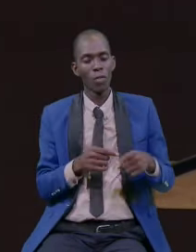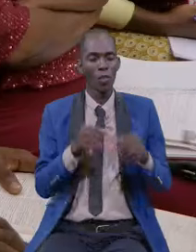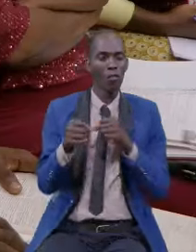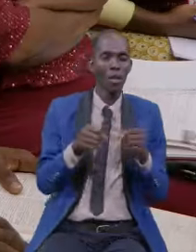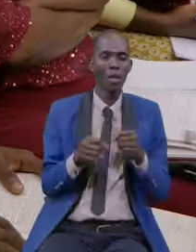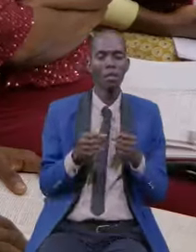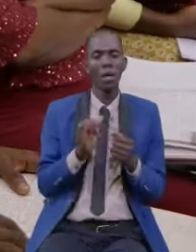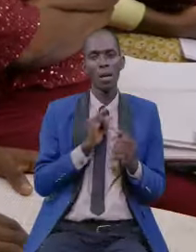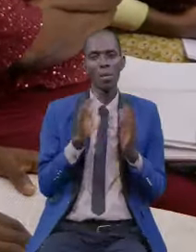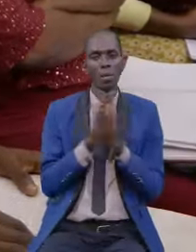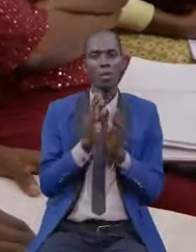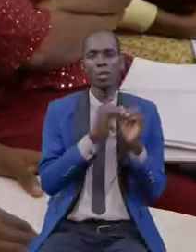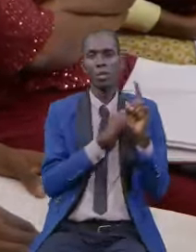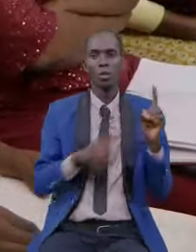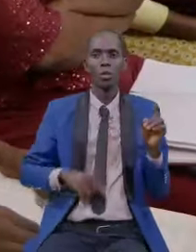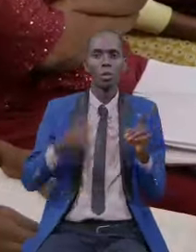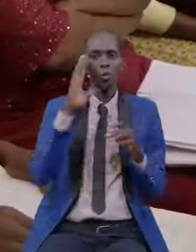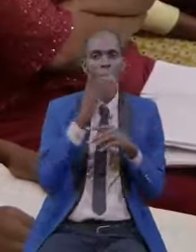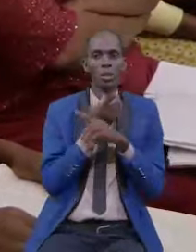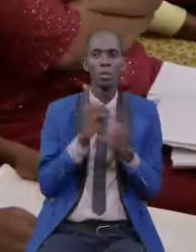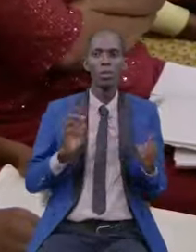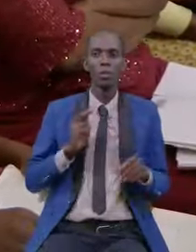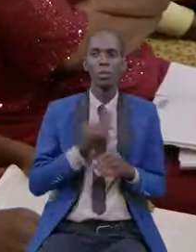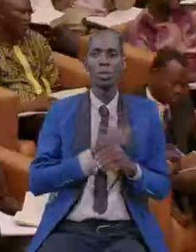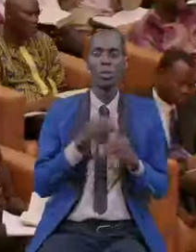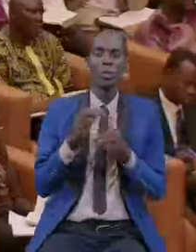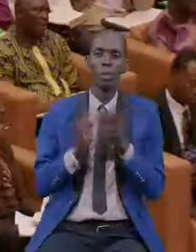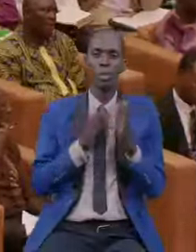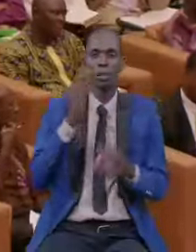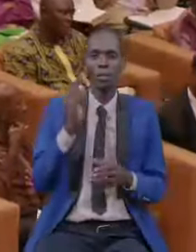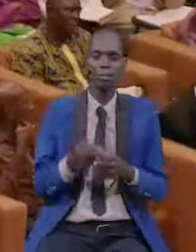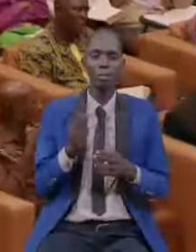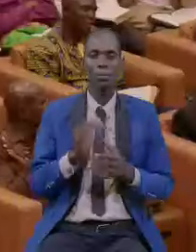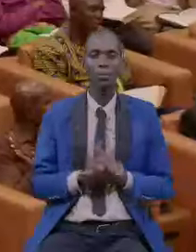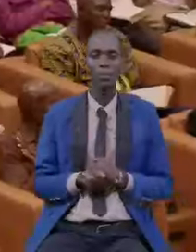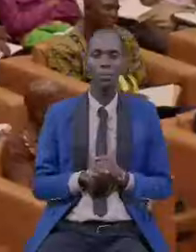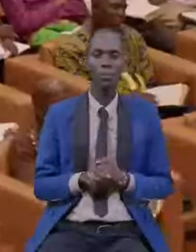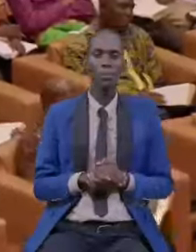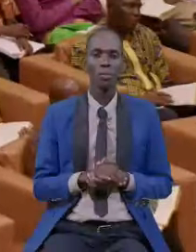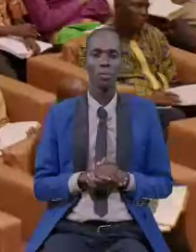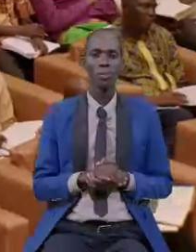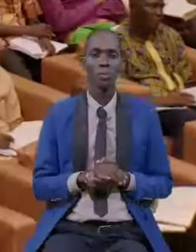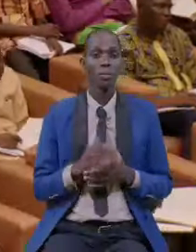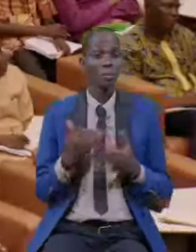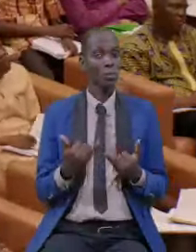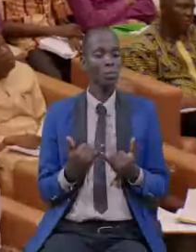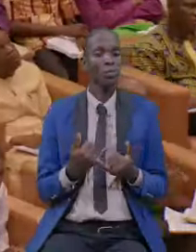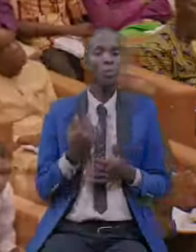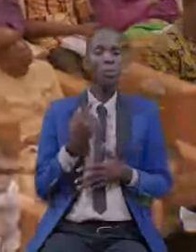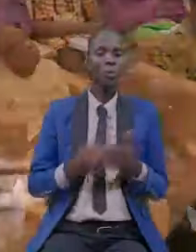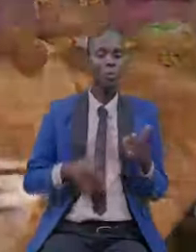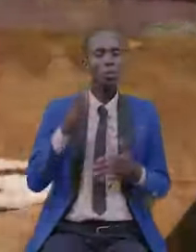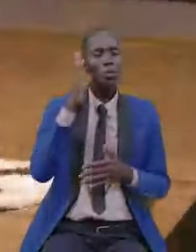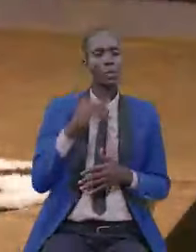us. A good headquarters, amen. Amen. Now, what are we to do? We're to